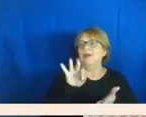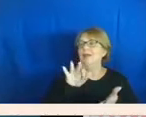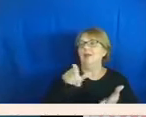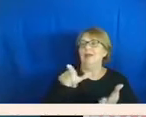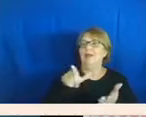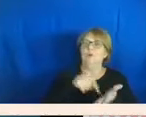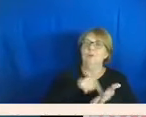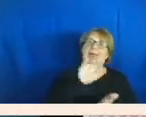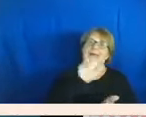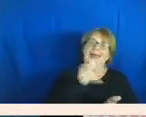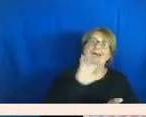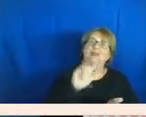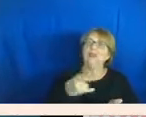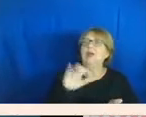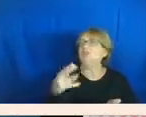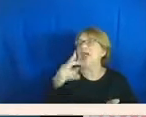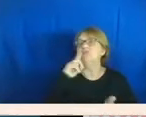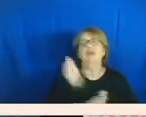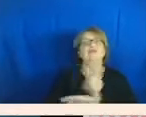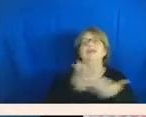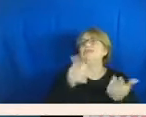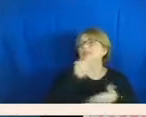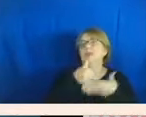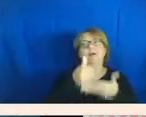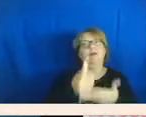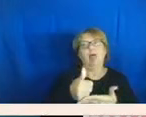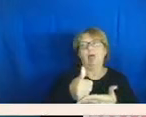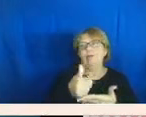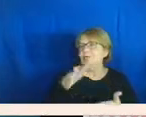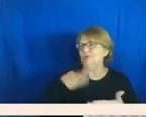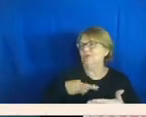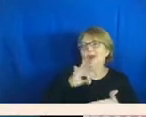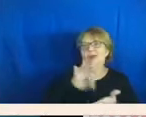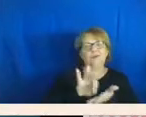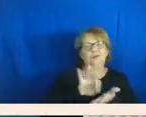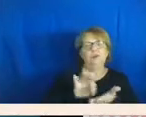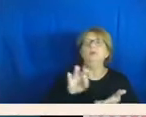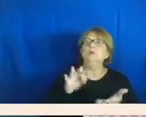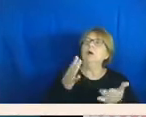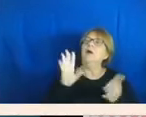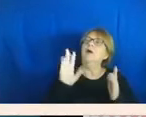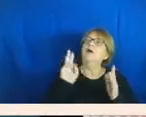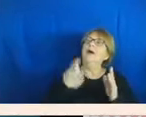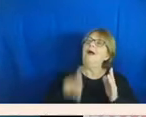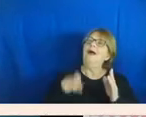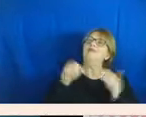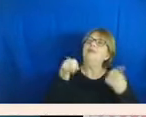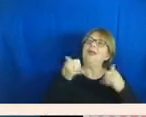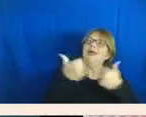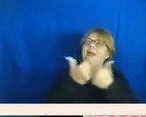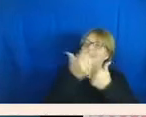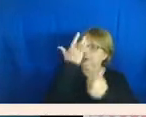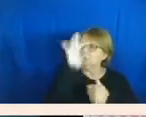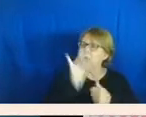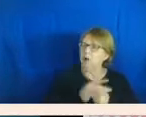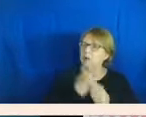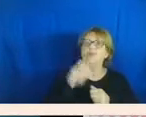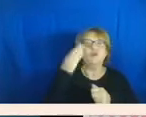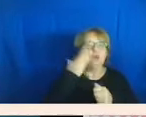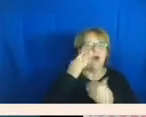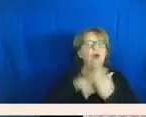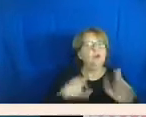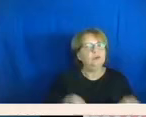everything, you're not helping your credit score. So play the game smart, know what you're doing, get the